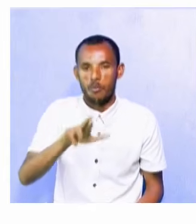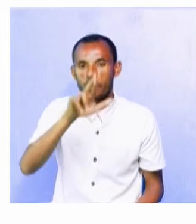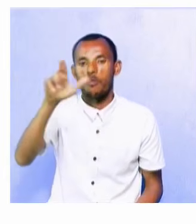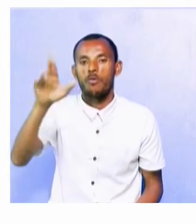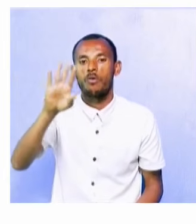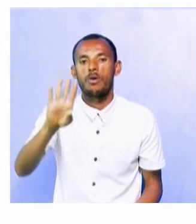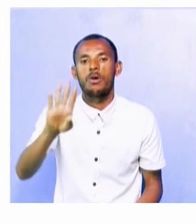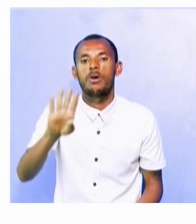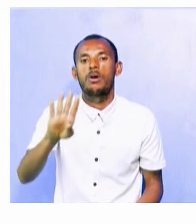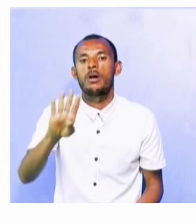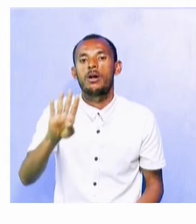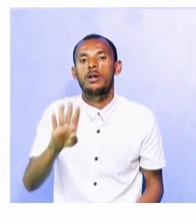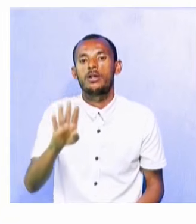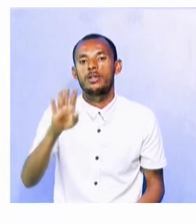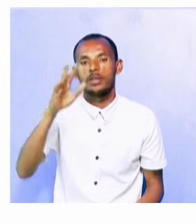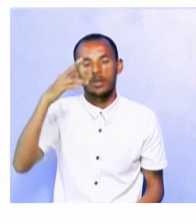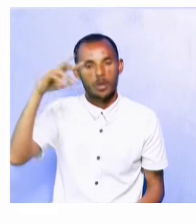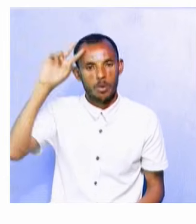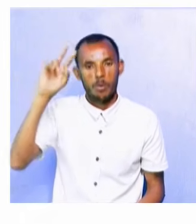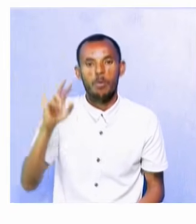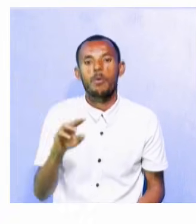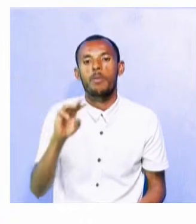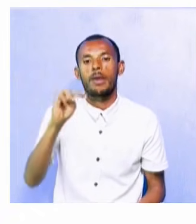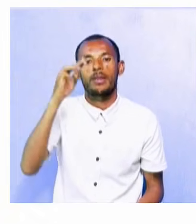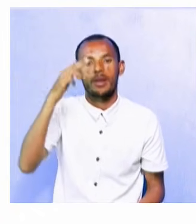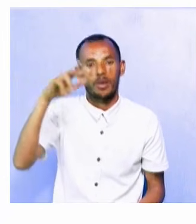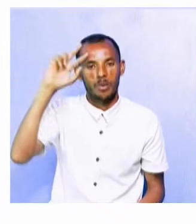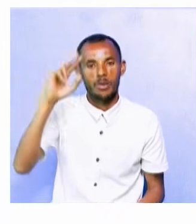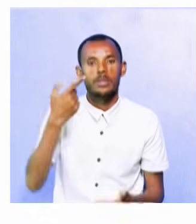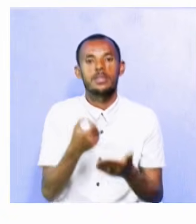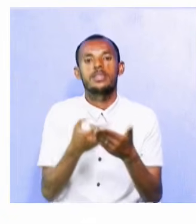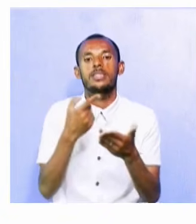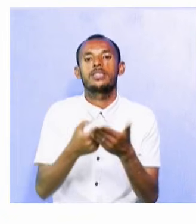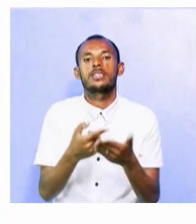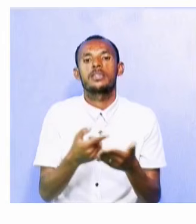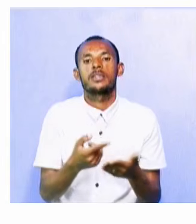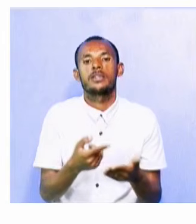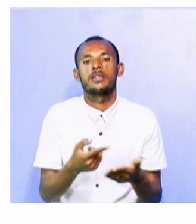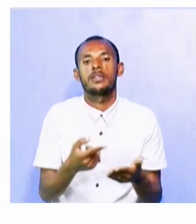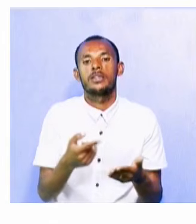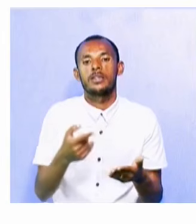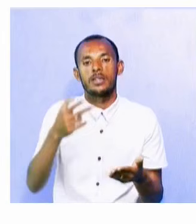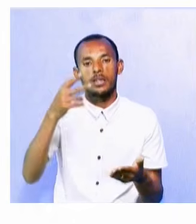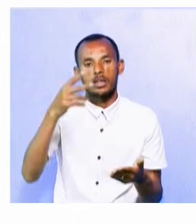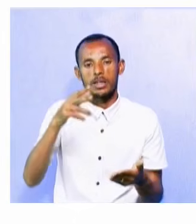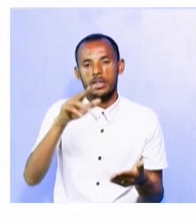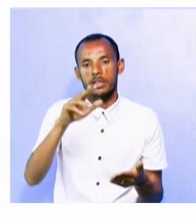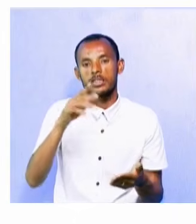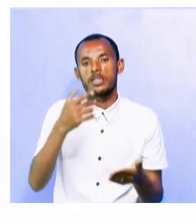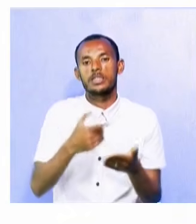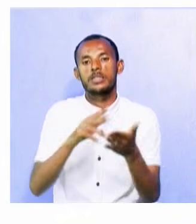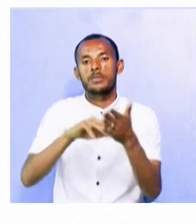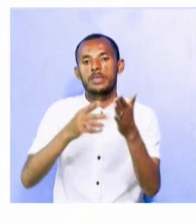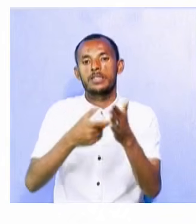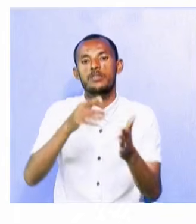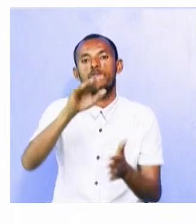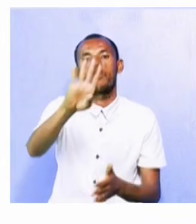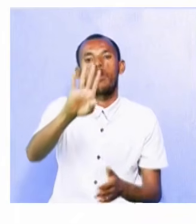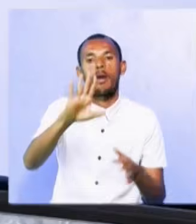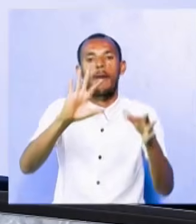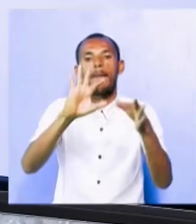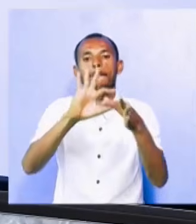3 meter cube. Now, this cube root becomes 4 meter,